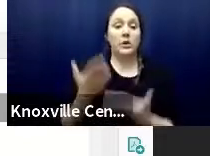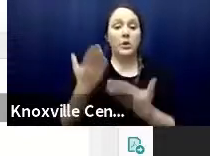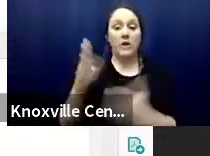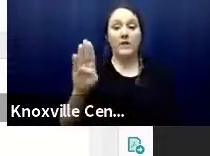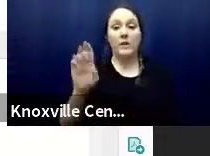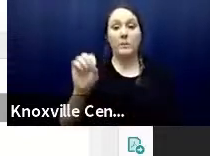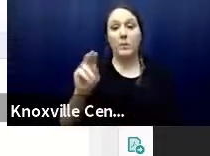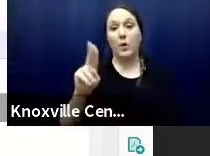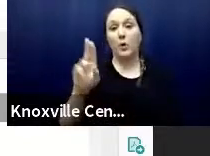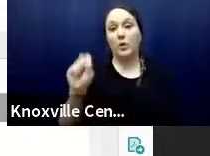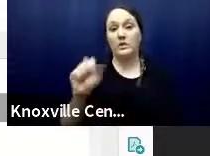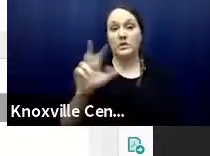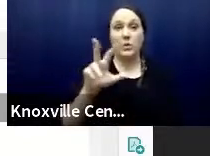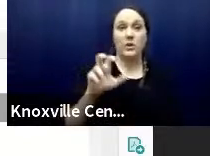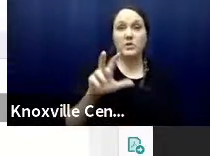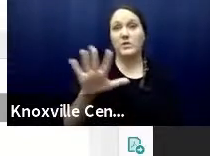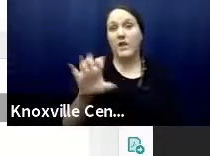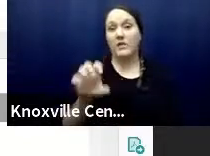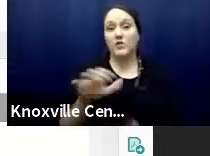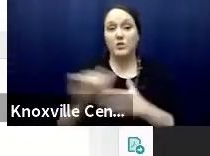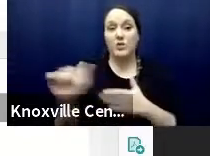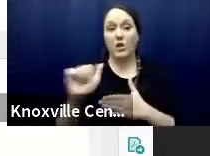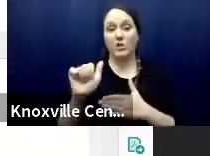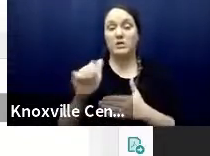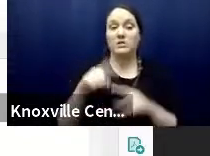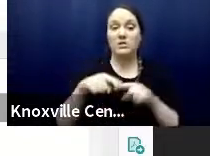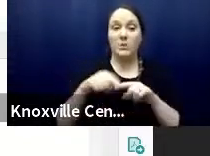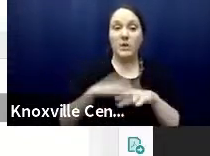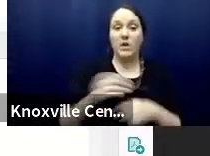of $300 to $500, depending on how many